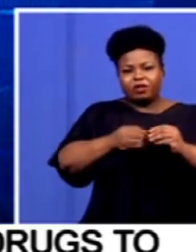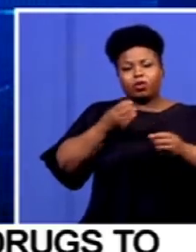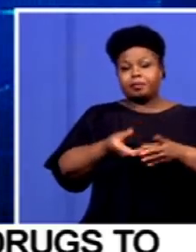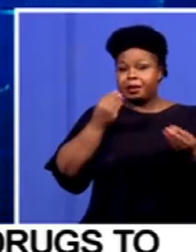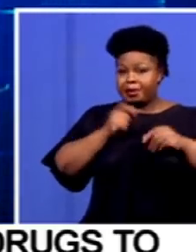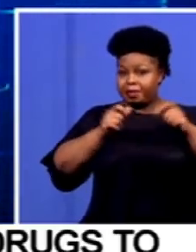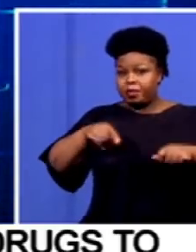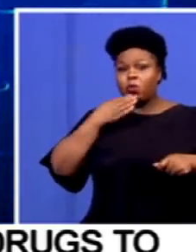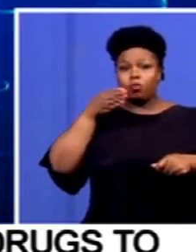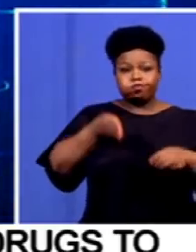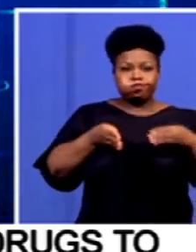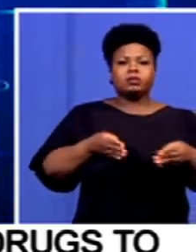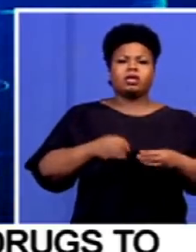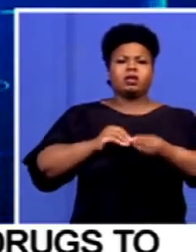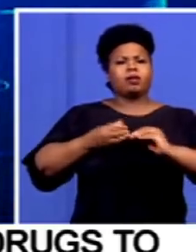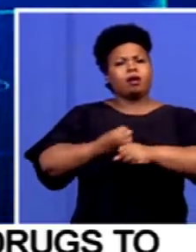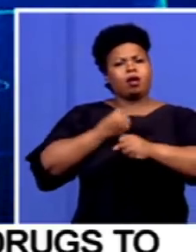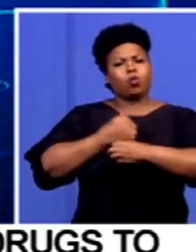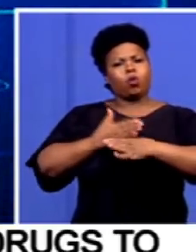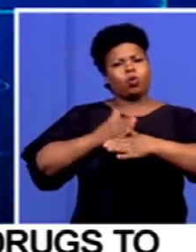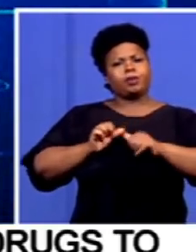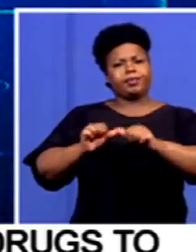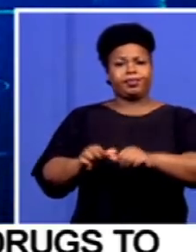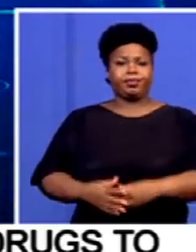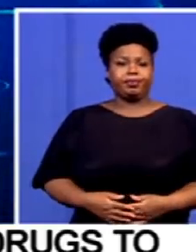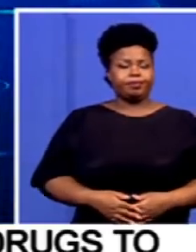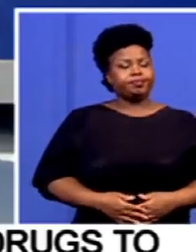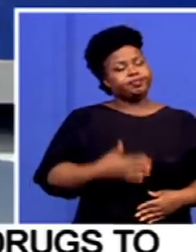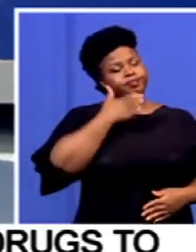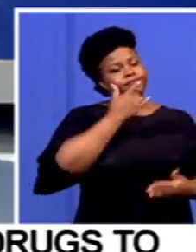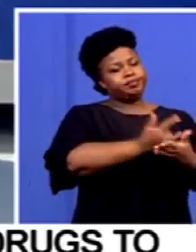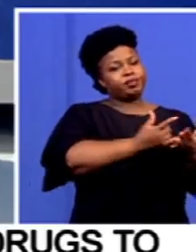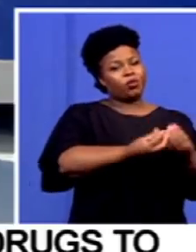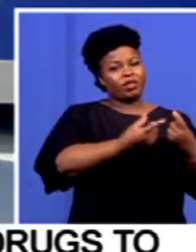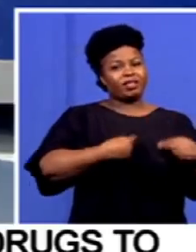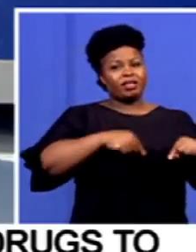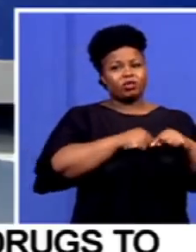on the property manufacturing those drugs. All right. Thank you so much for speaking to us, Brigadier Vish Naidoo.